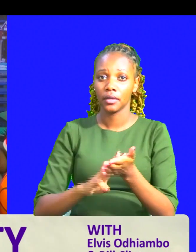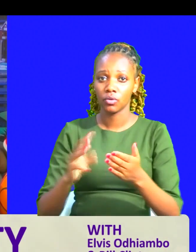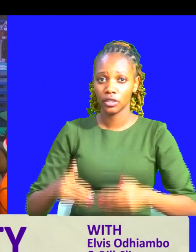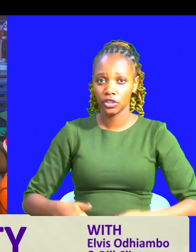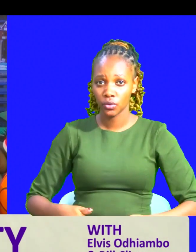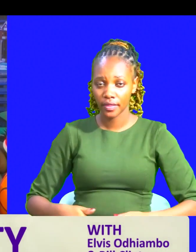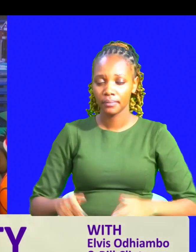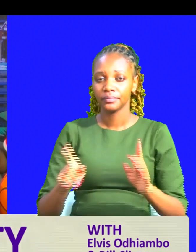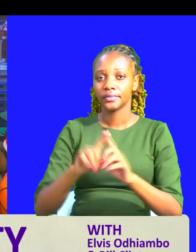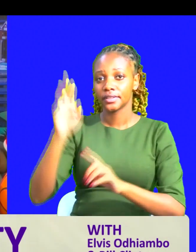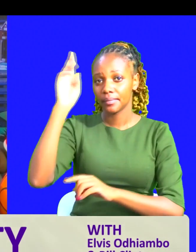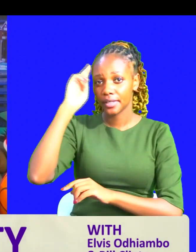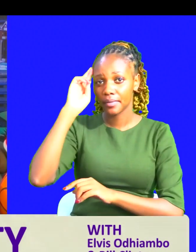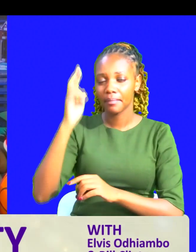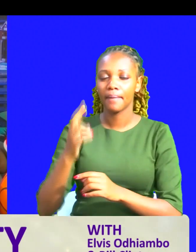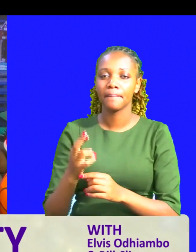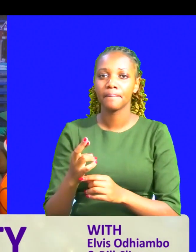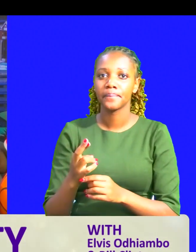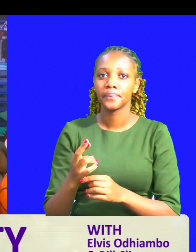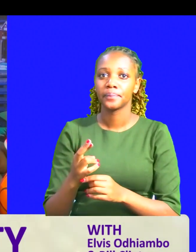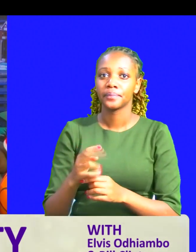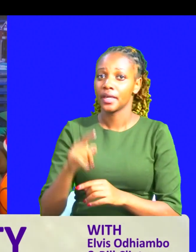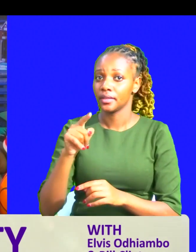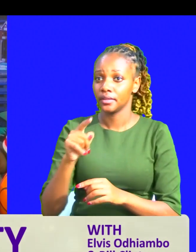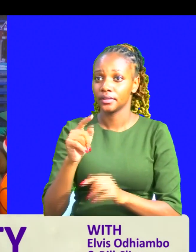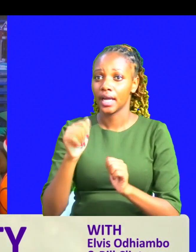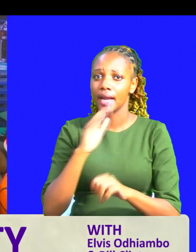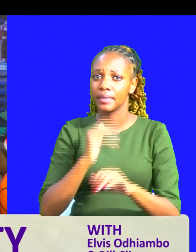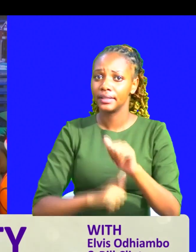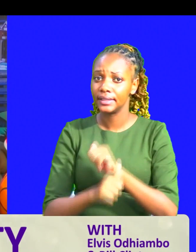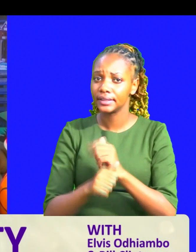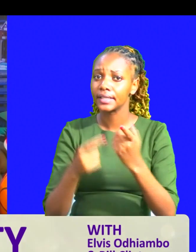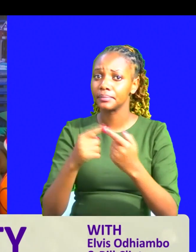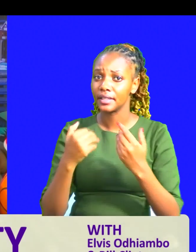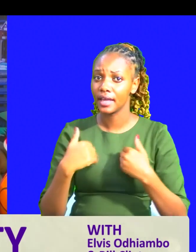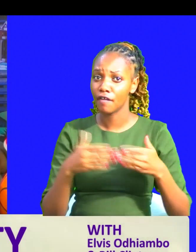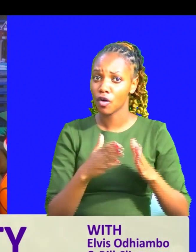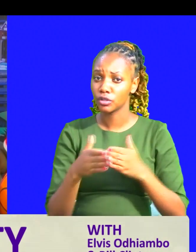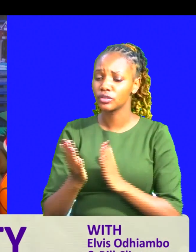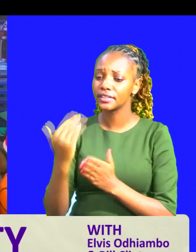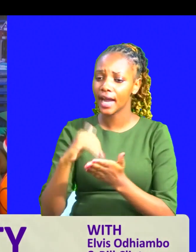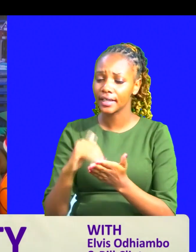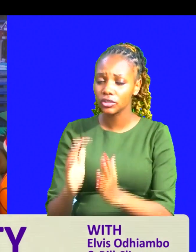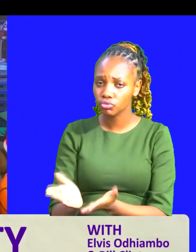Remember, they might be trading in dangerous waters, but then again, also they have a chance to again, redeem themselves. Remember, the